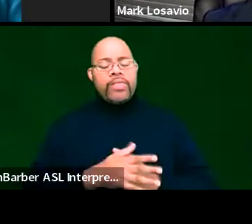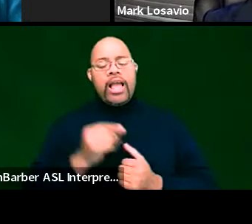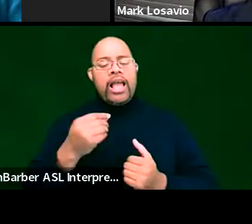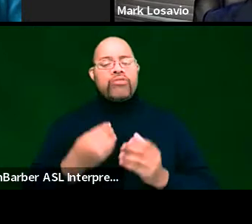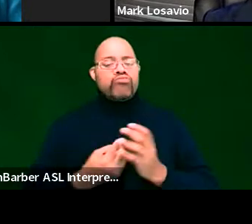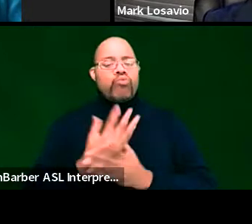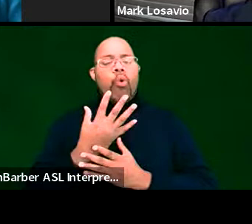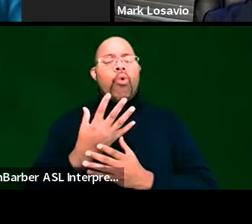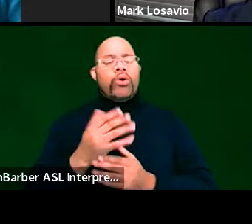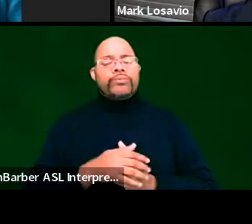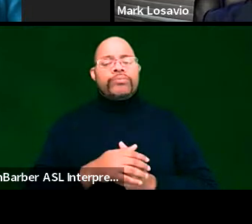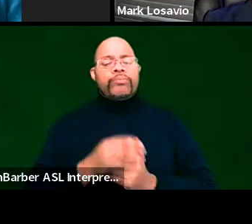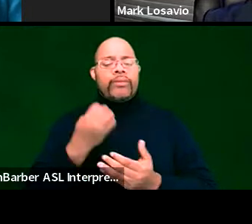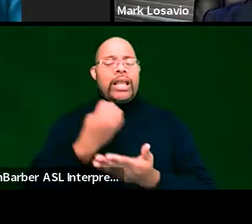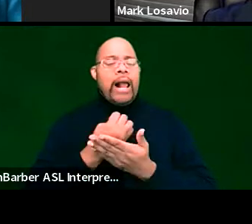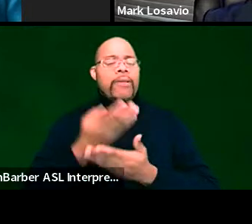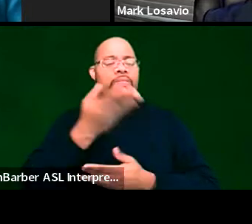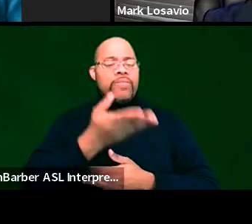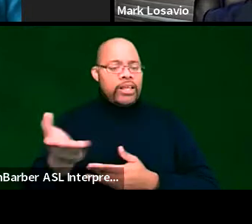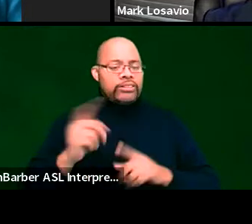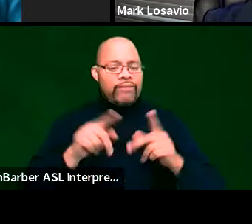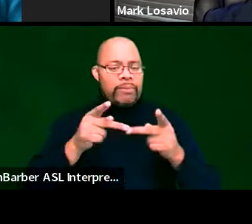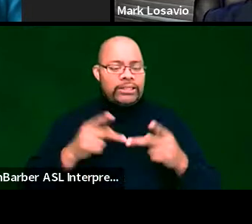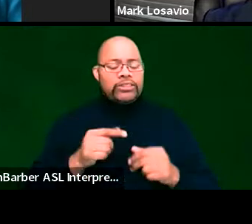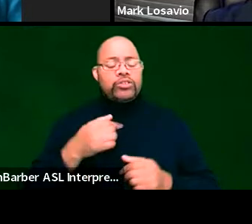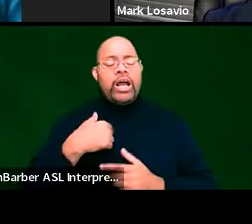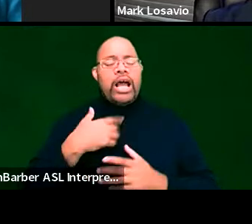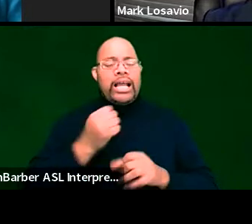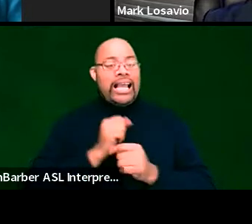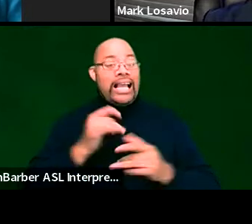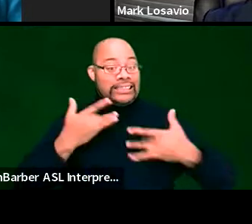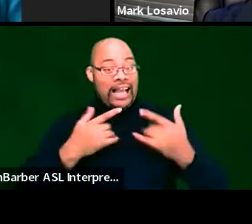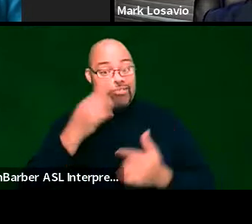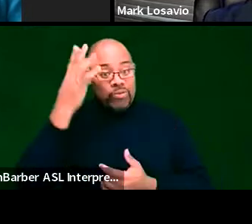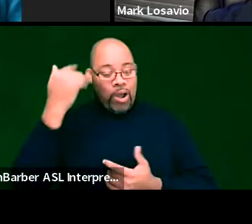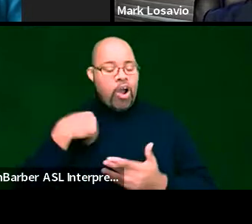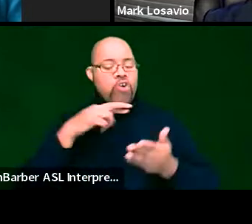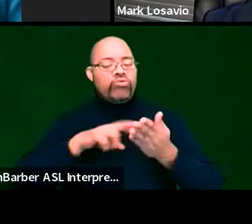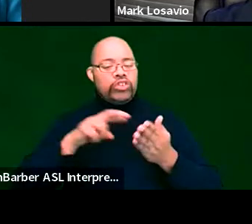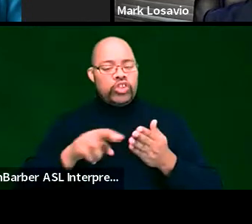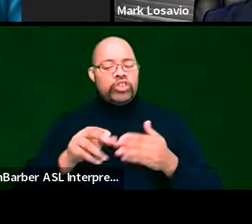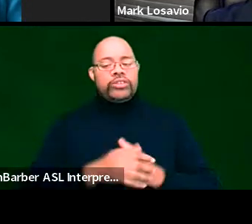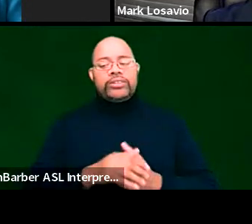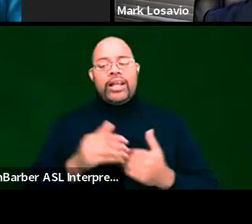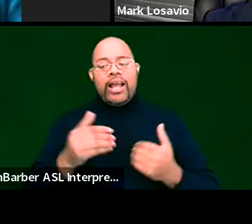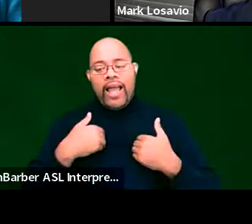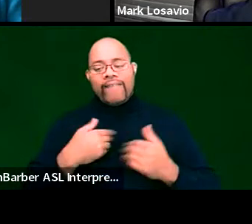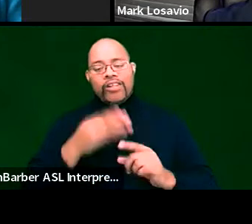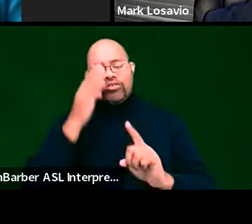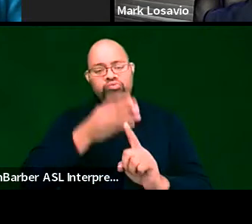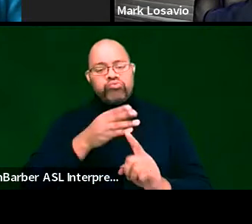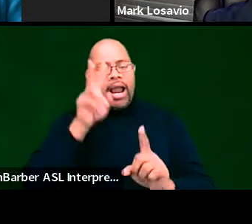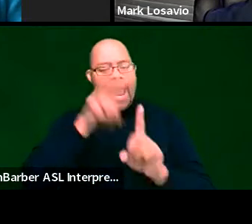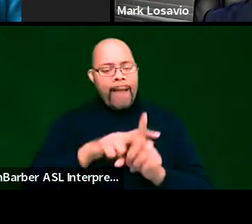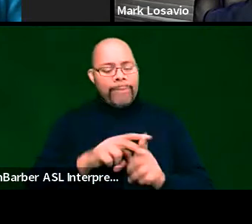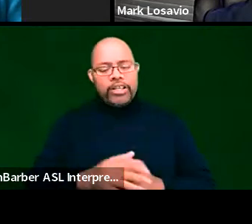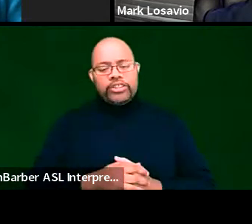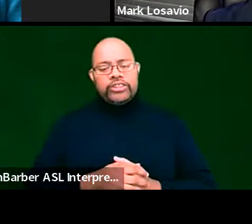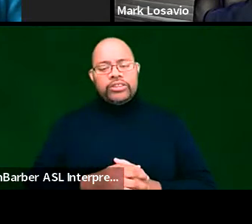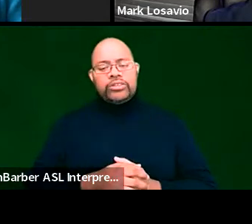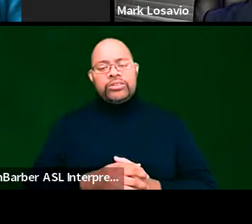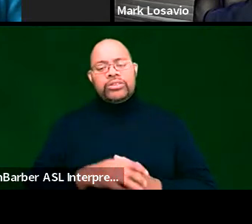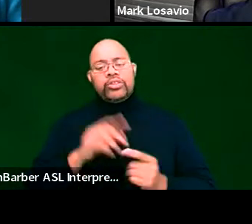growing the economy there. So I get pretty excited because our research does have that direct application